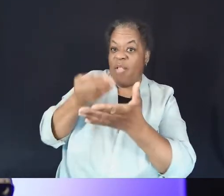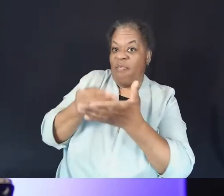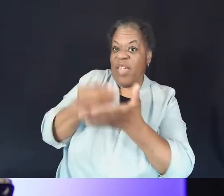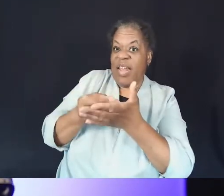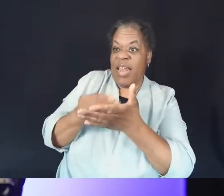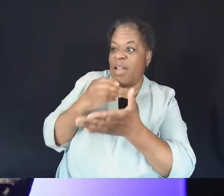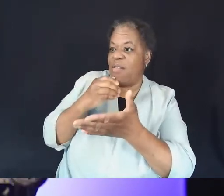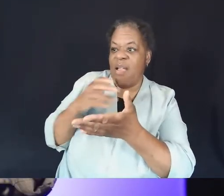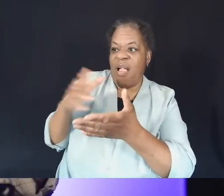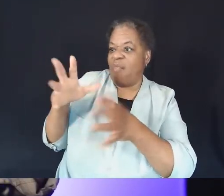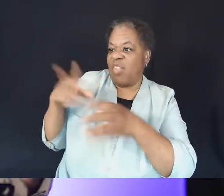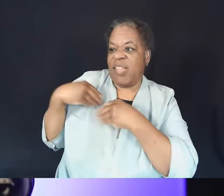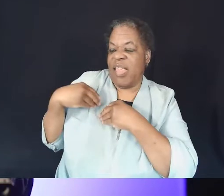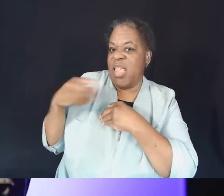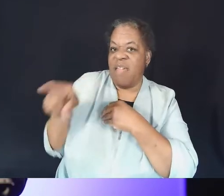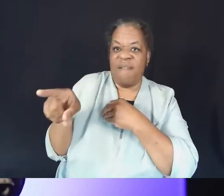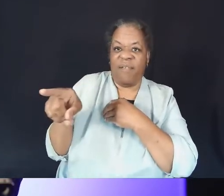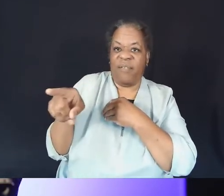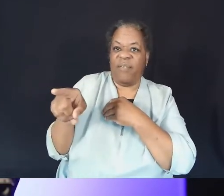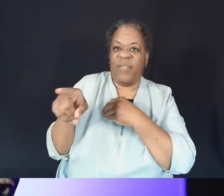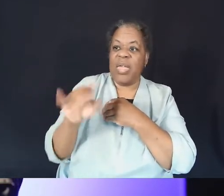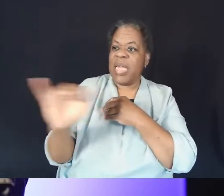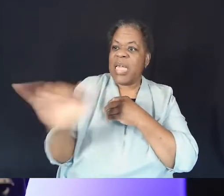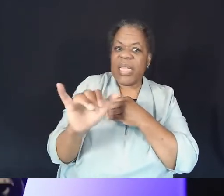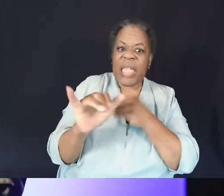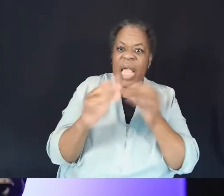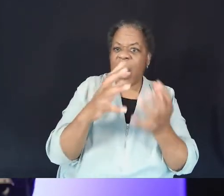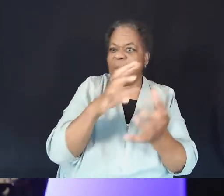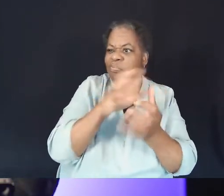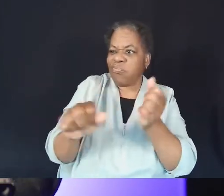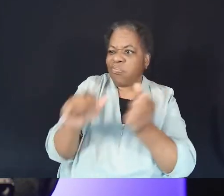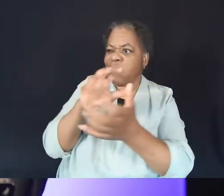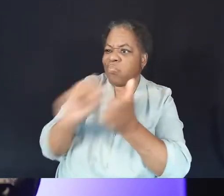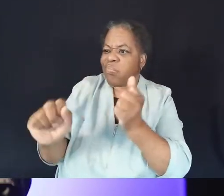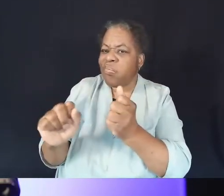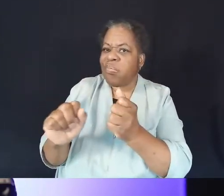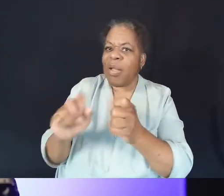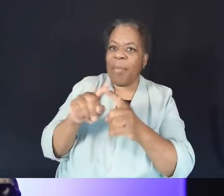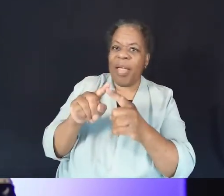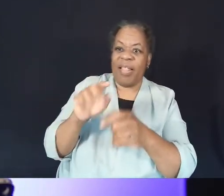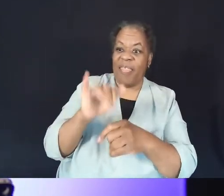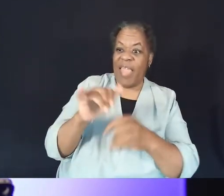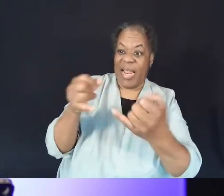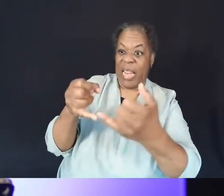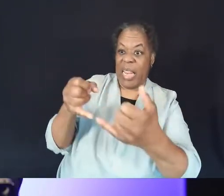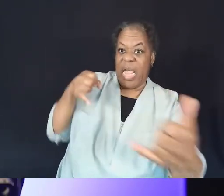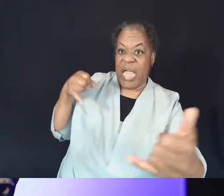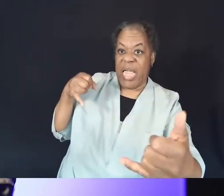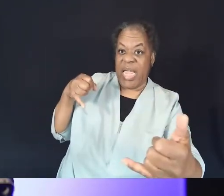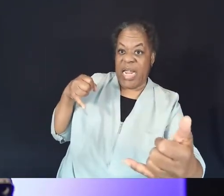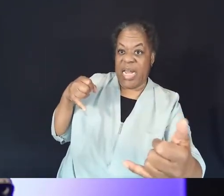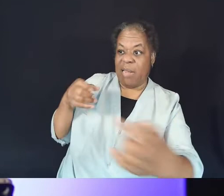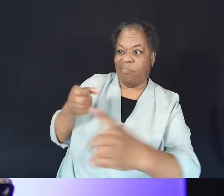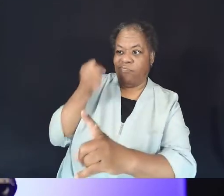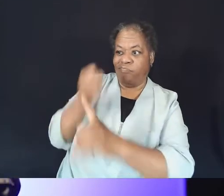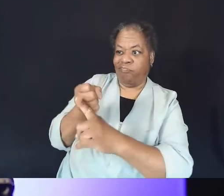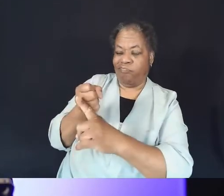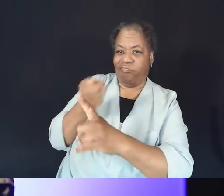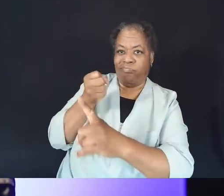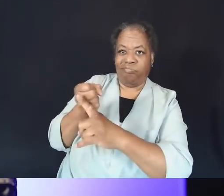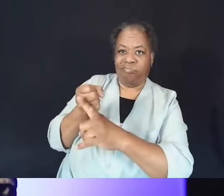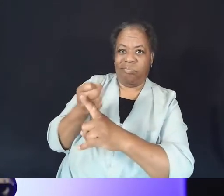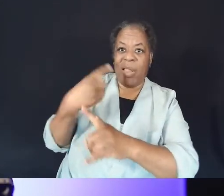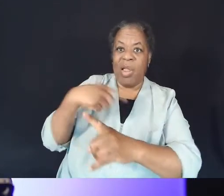did. Same devastation, but that imaginary line made all the difference. We were among the thousands of